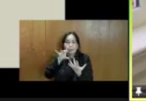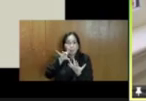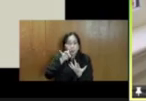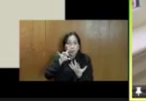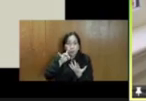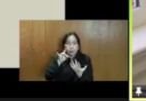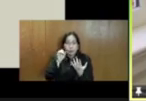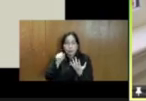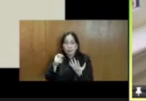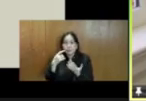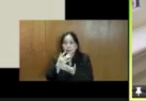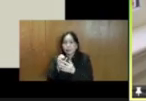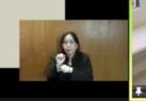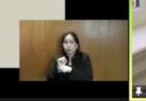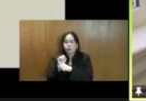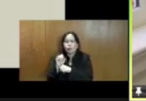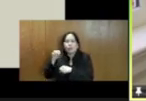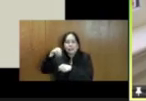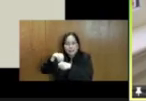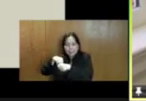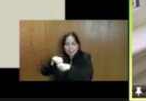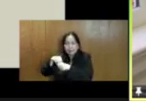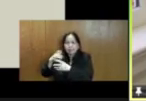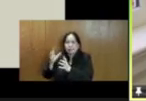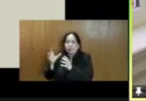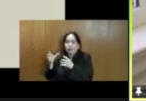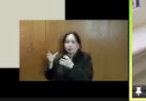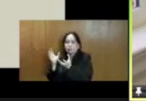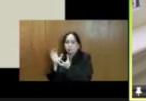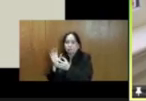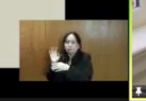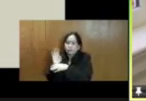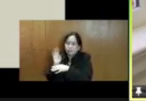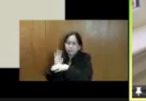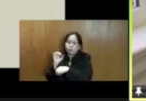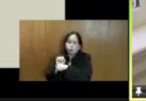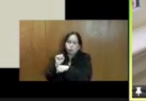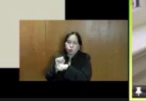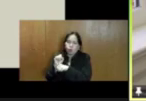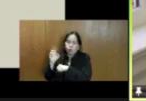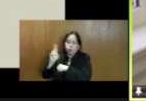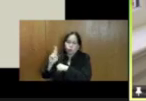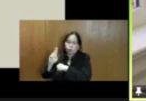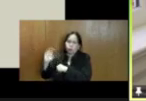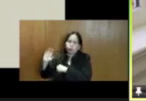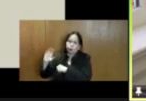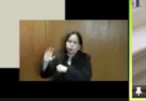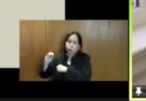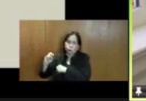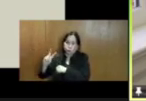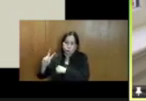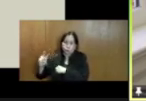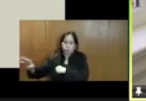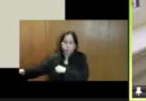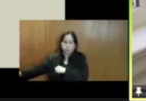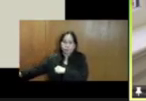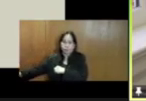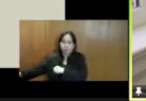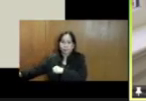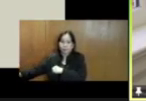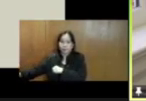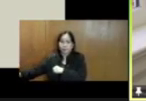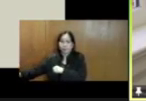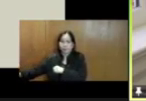that are currently in the fossil fuel sector. And then finally, we're going to break down this into demographic groups. We're going to say, okay, what sorts of workers and with